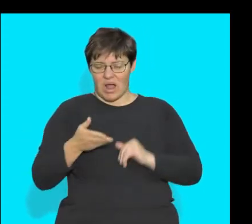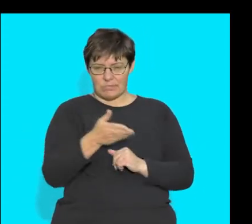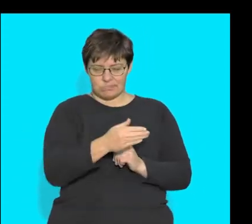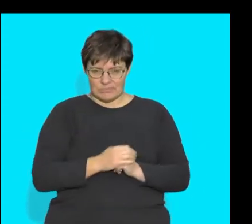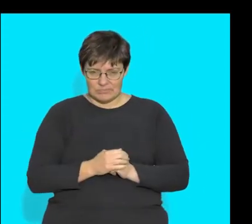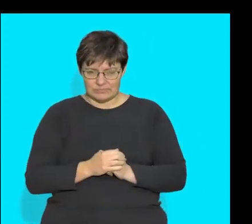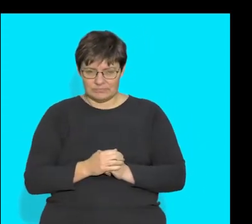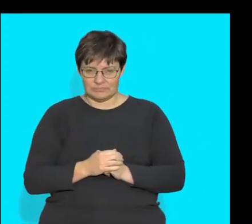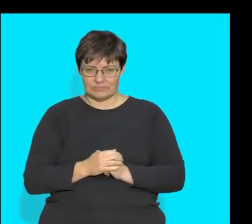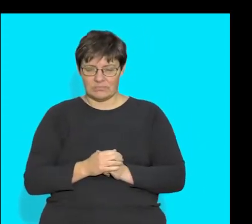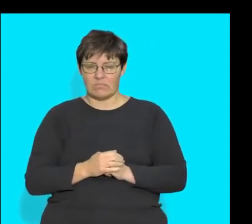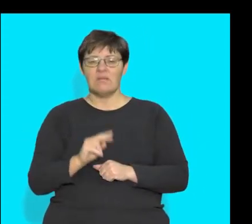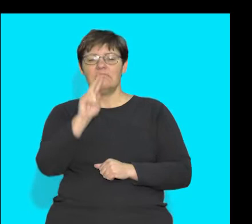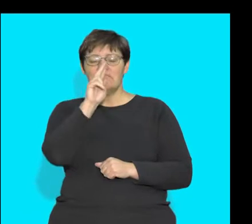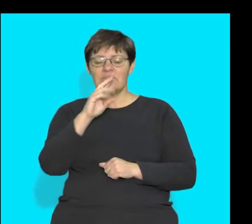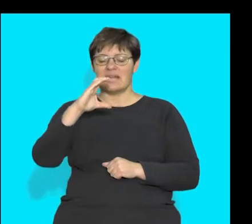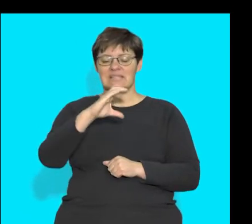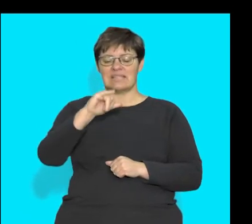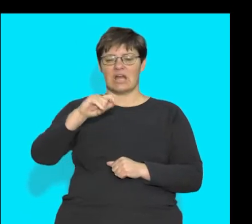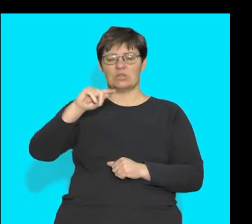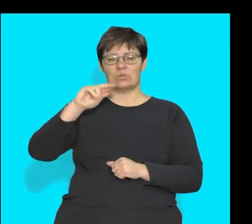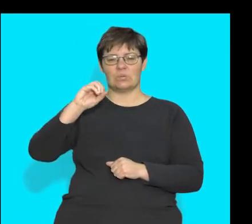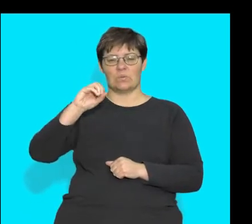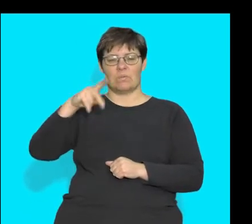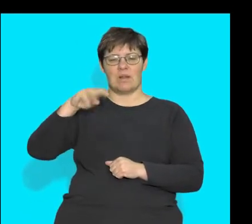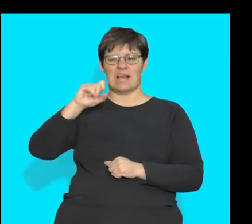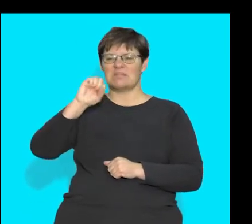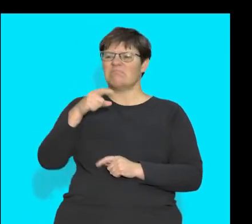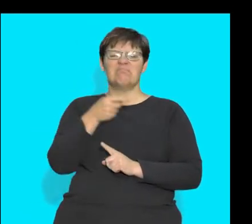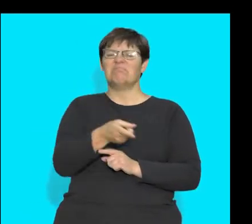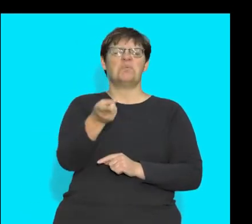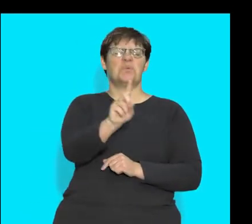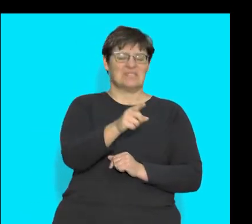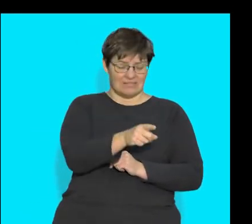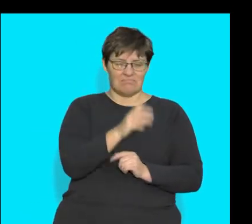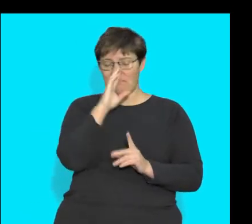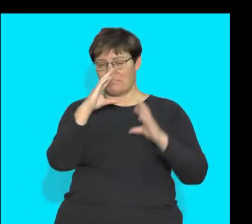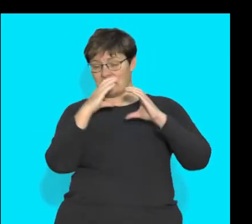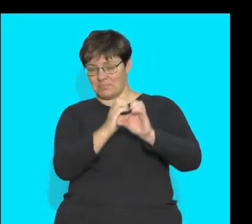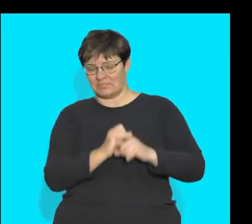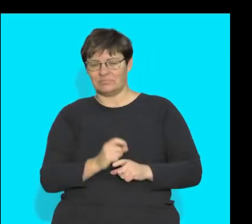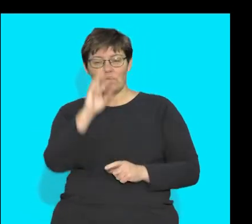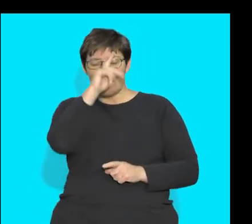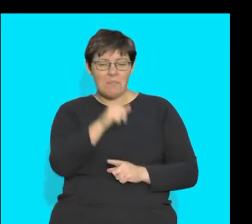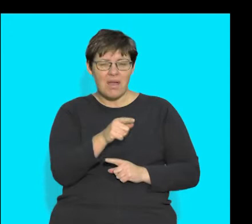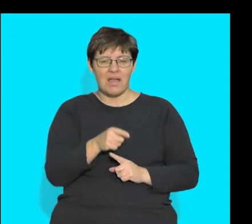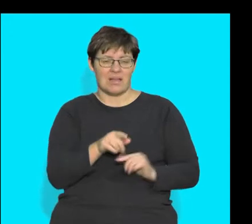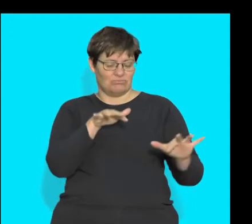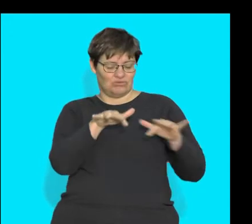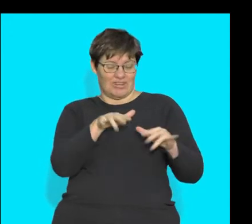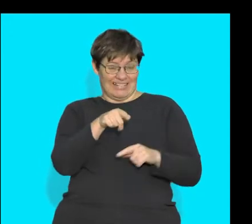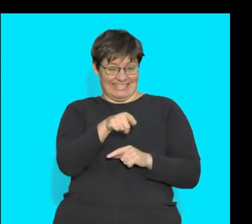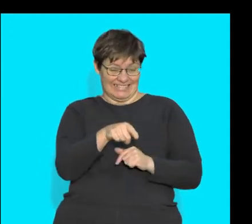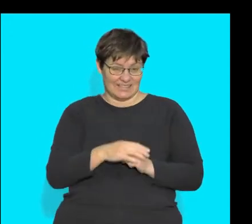started off by looking at what the cytoplasm is. And the cytoplasm, remember I said to you, is that